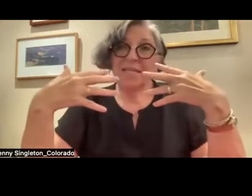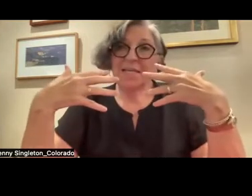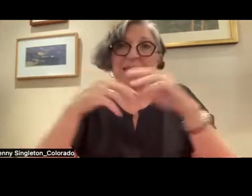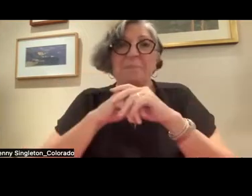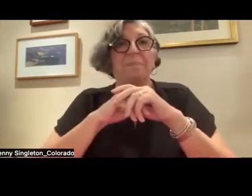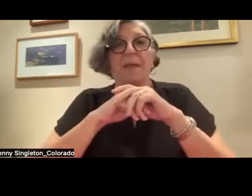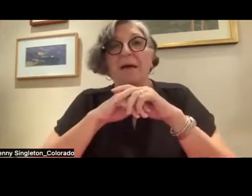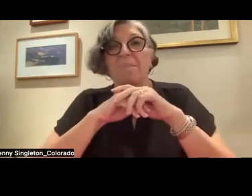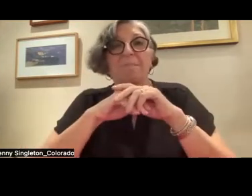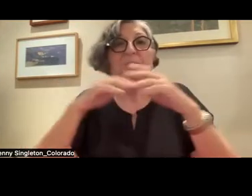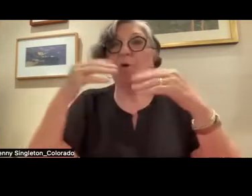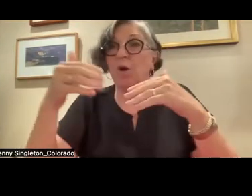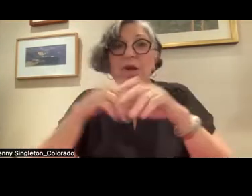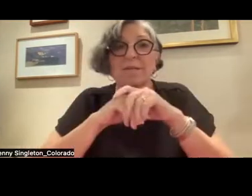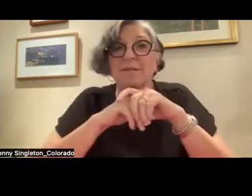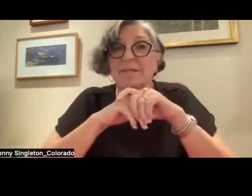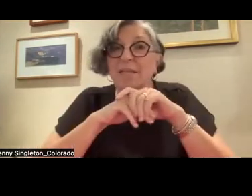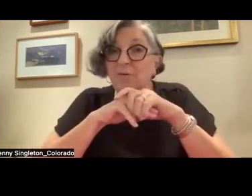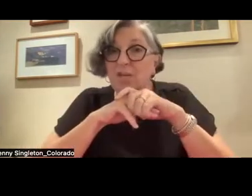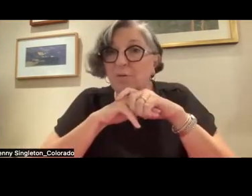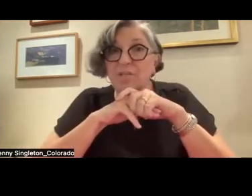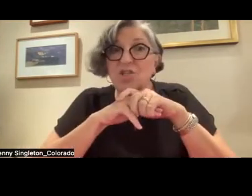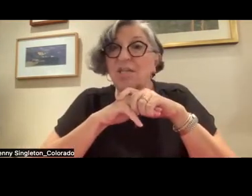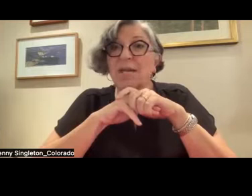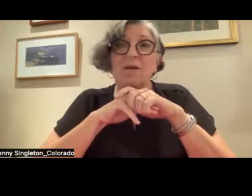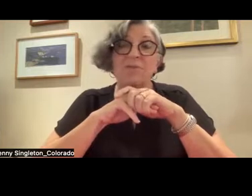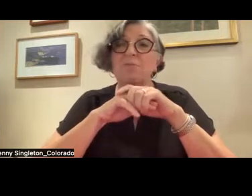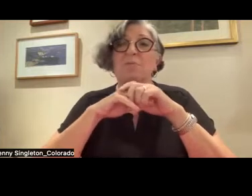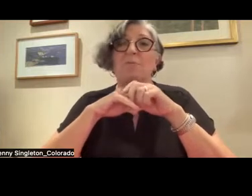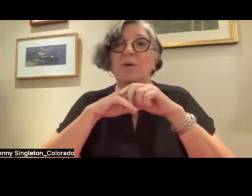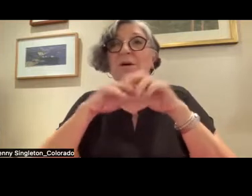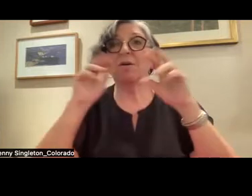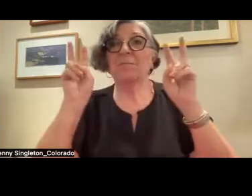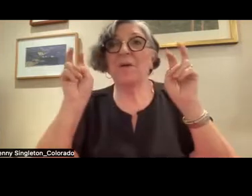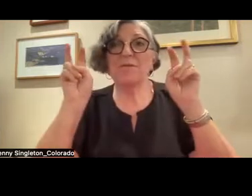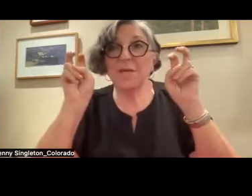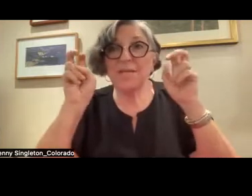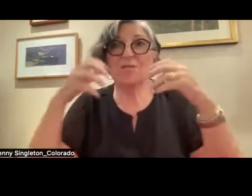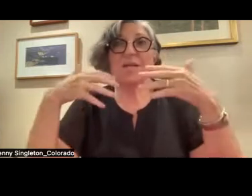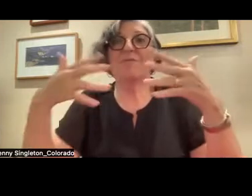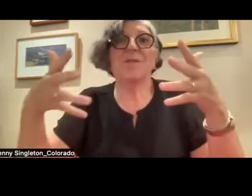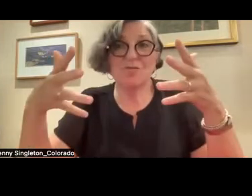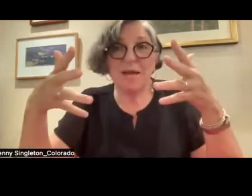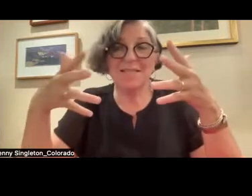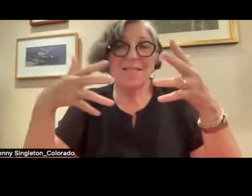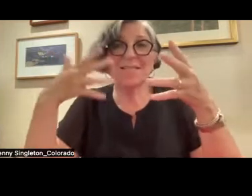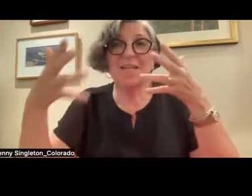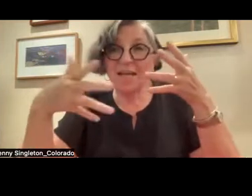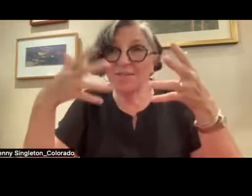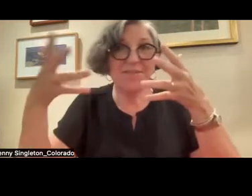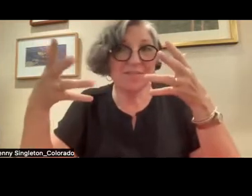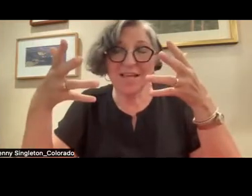cultural identity, more work on sign language acquisition, and also what we call motherese or infant